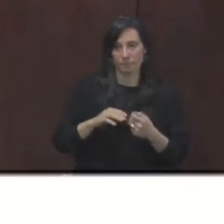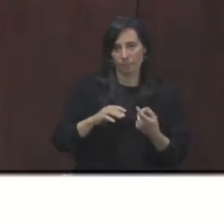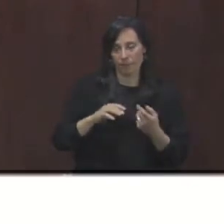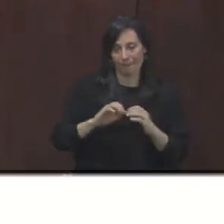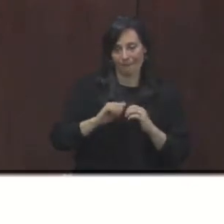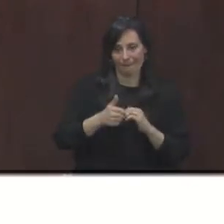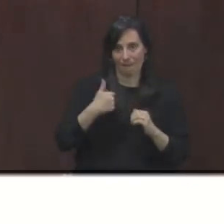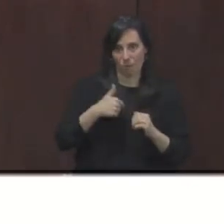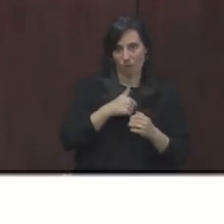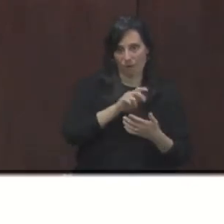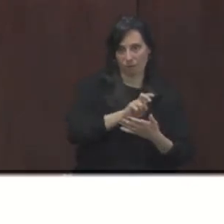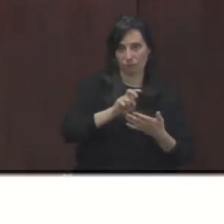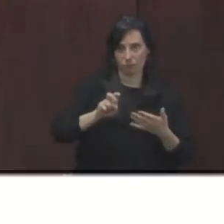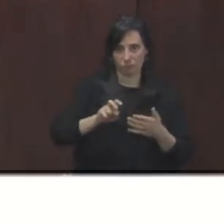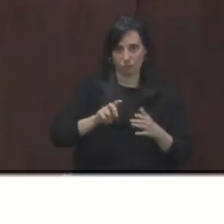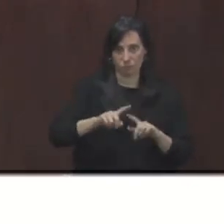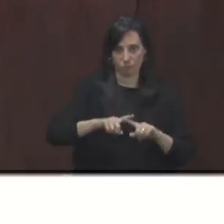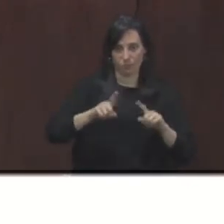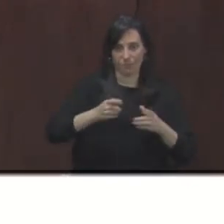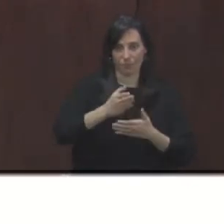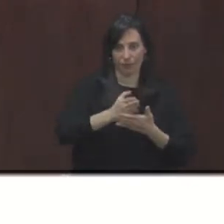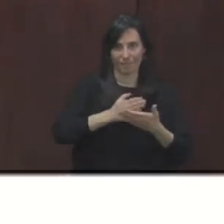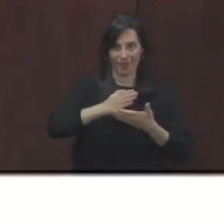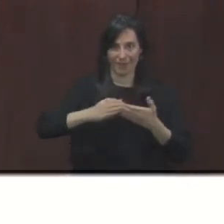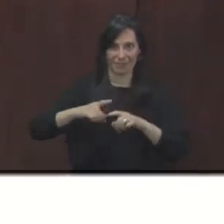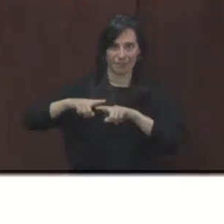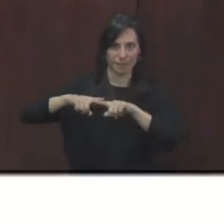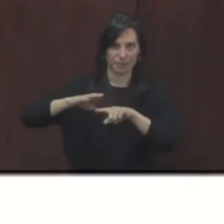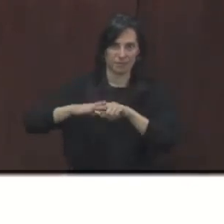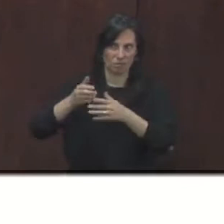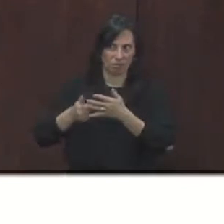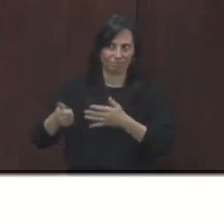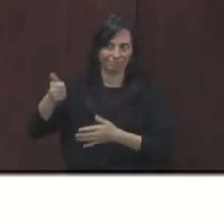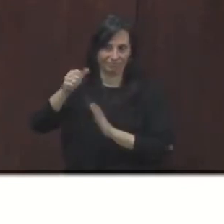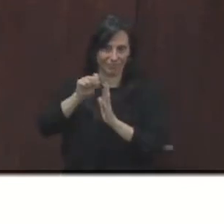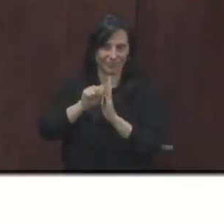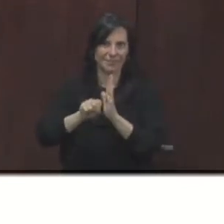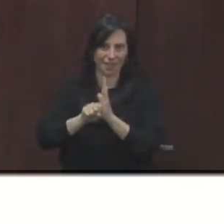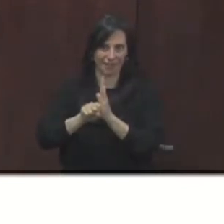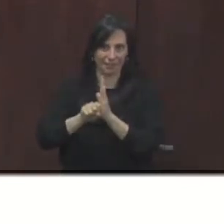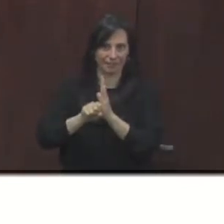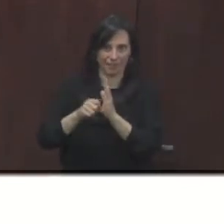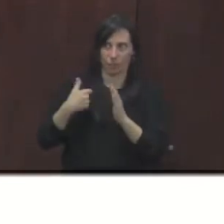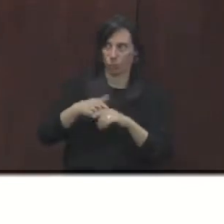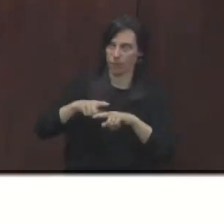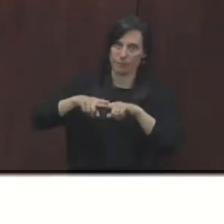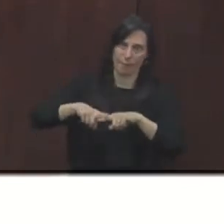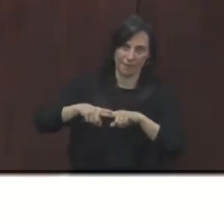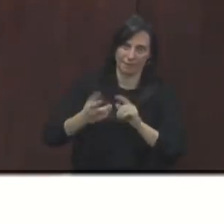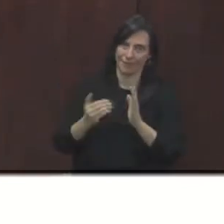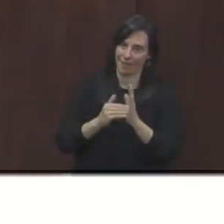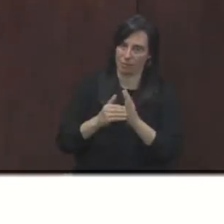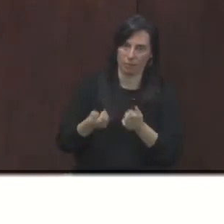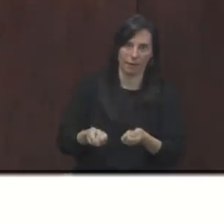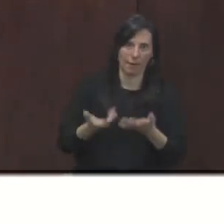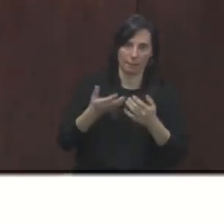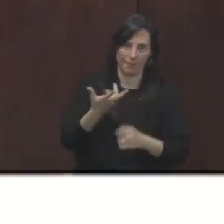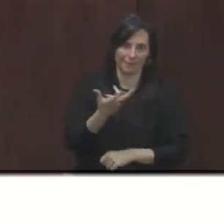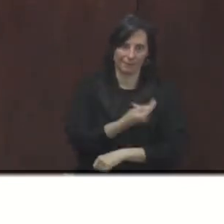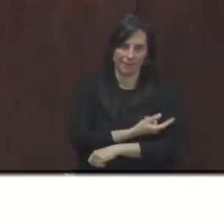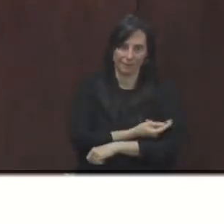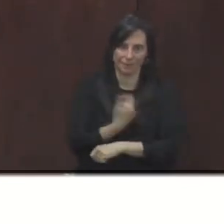Department of Health and Human Services, and movement in those phases at a local level is heavily dependent on how much vaccine you actually have on hand.